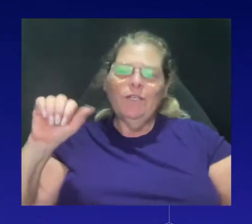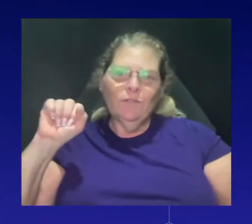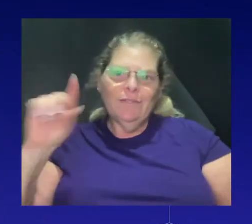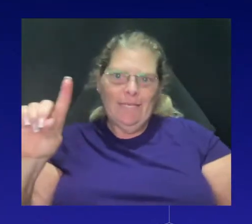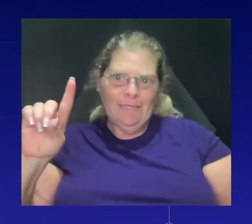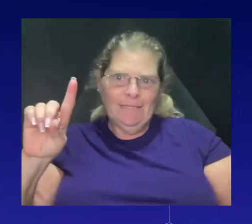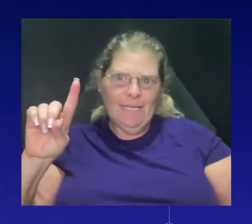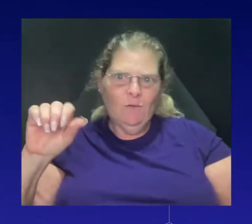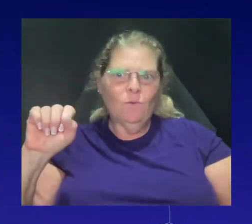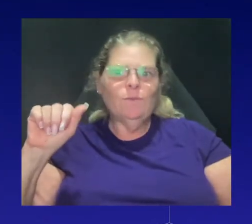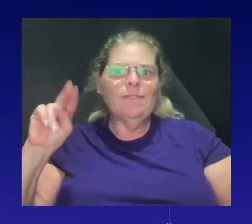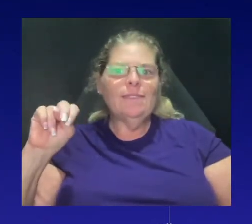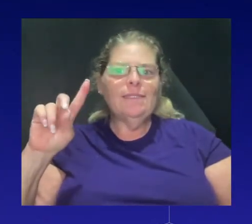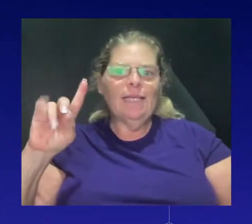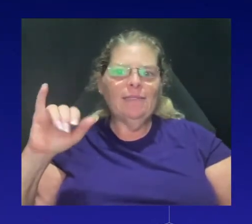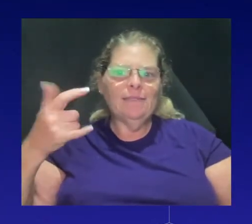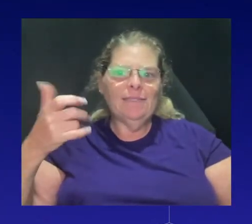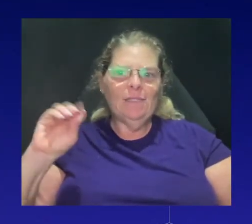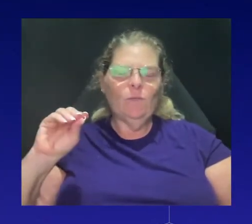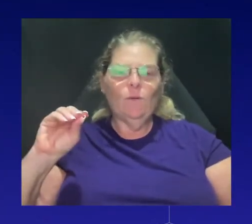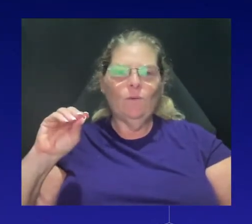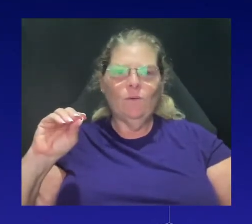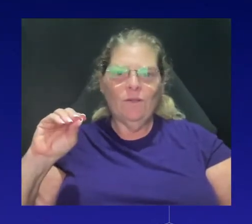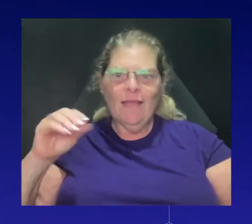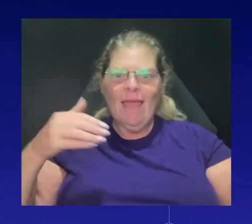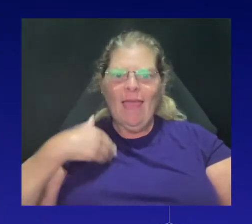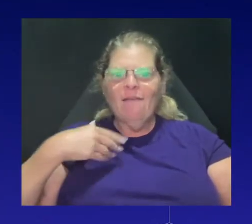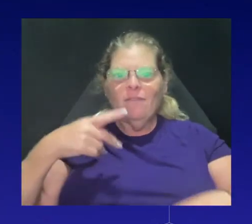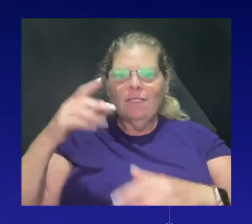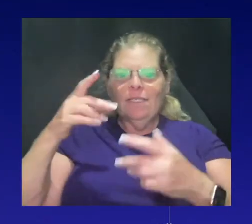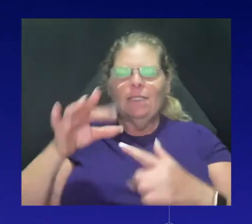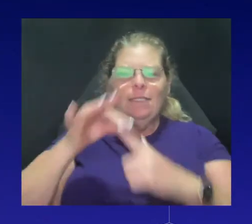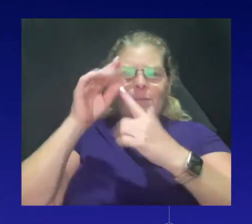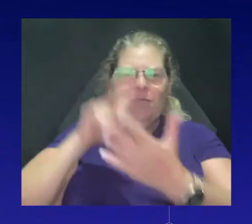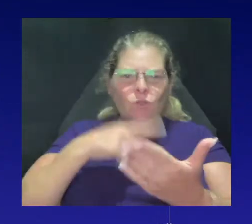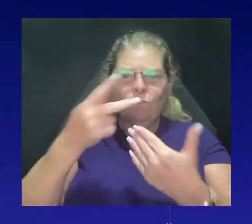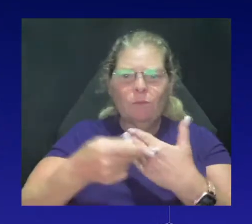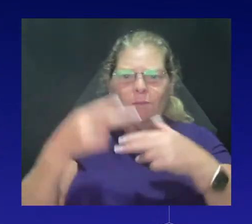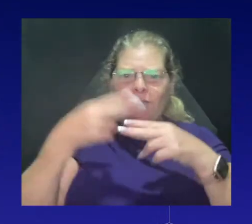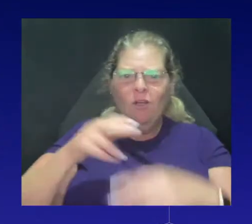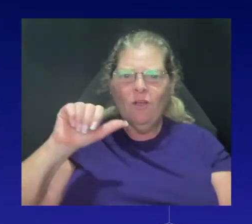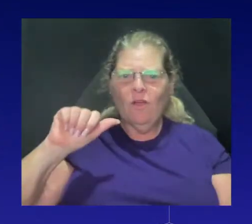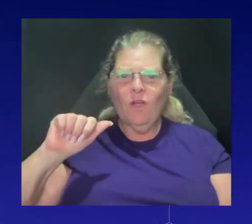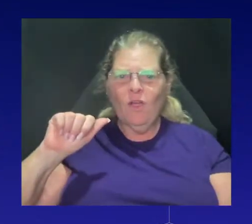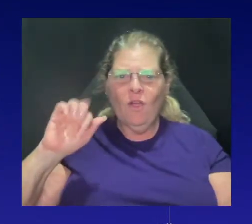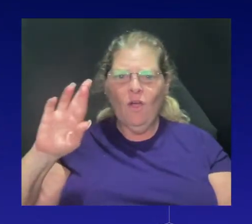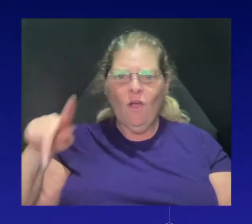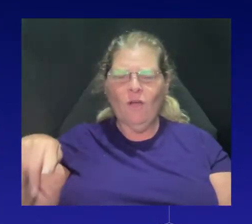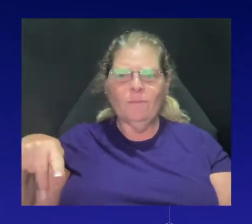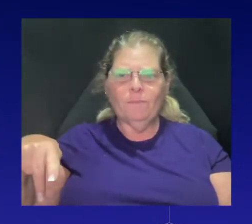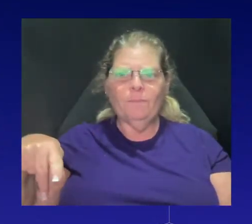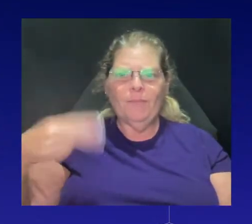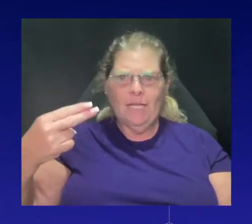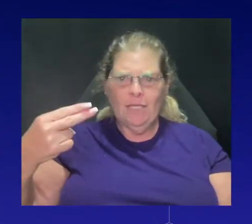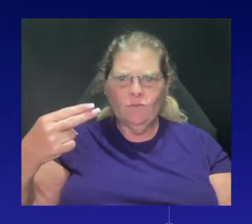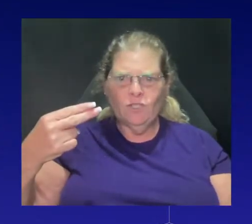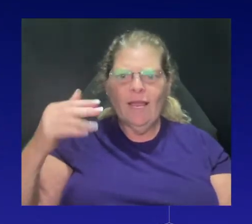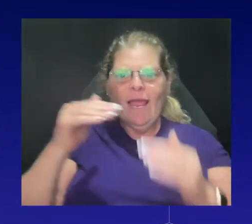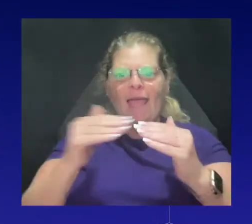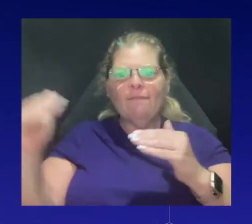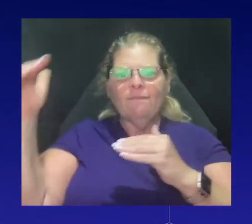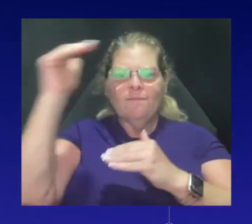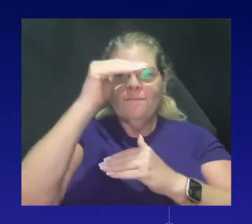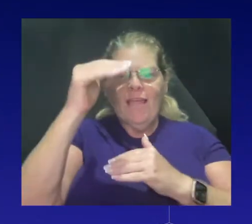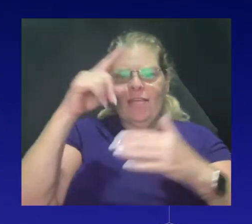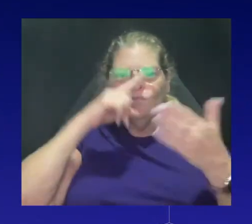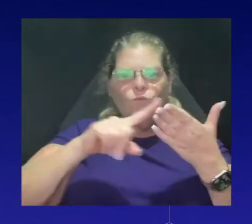special program called ARPA-H. Maybe you've heard of it, right? The Advanced Research Projects in Health. It's